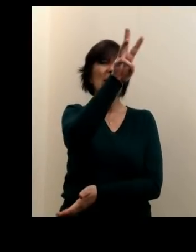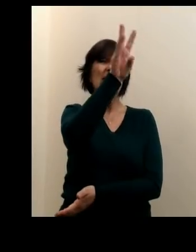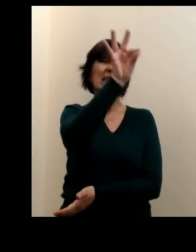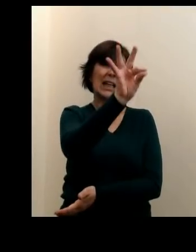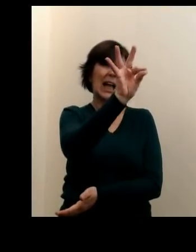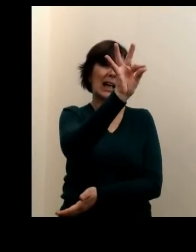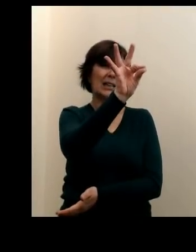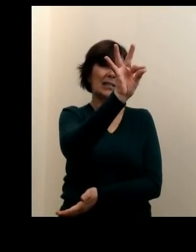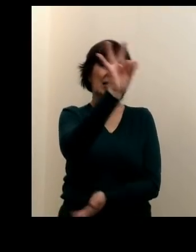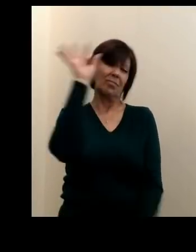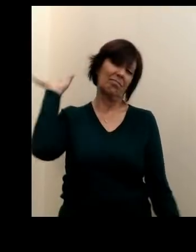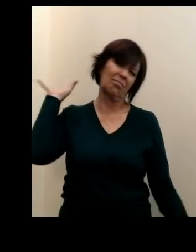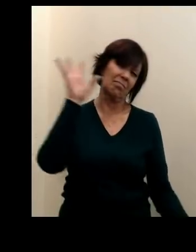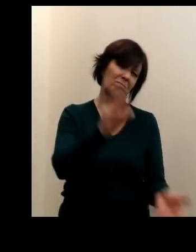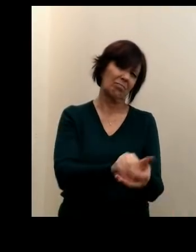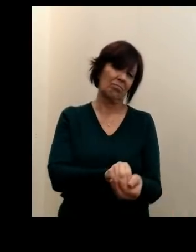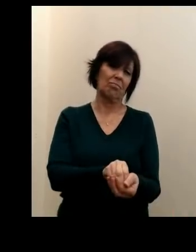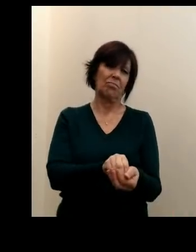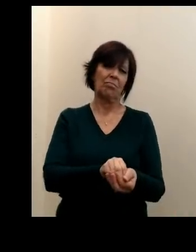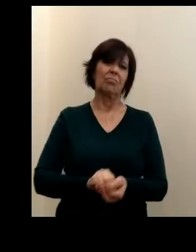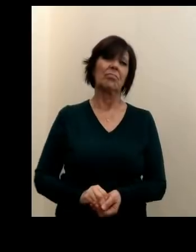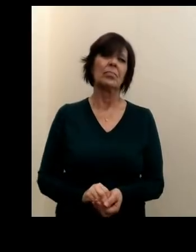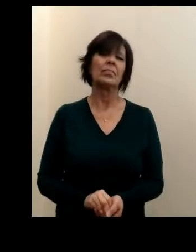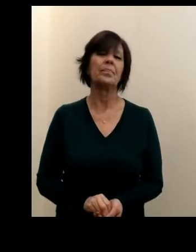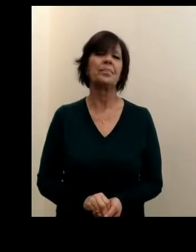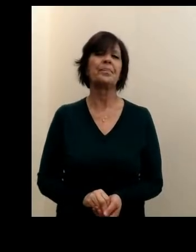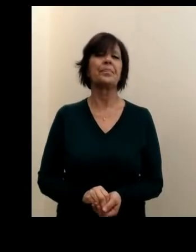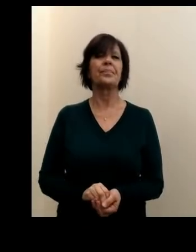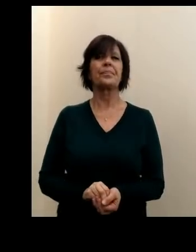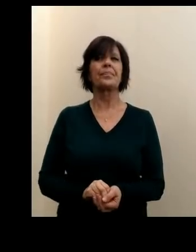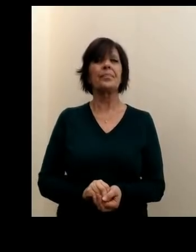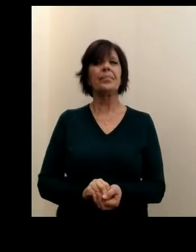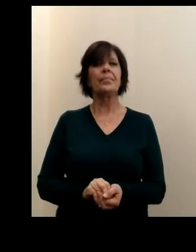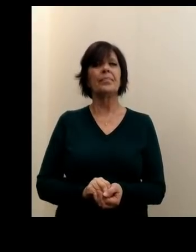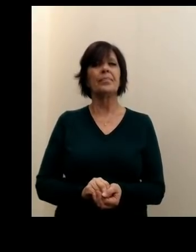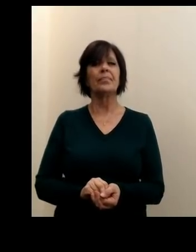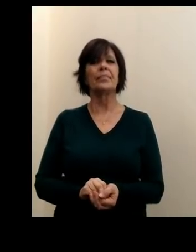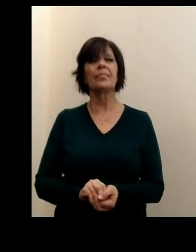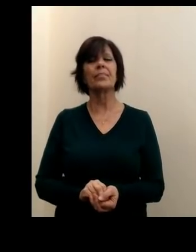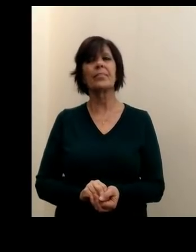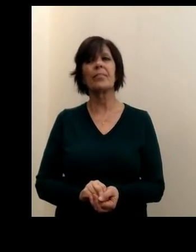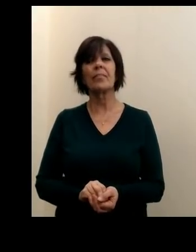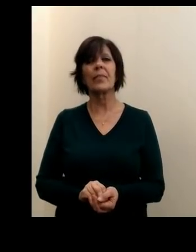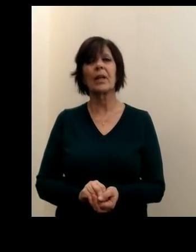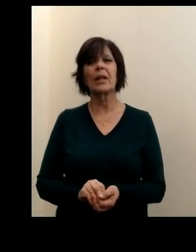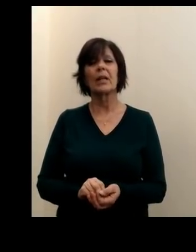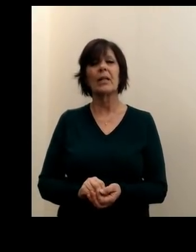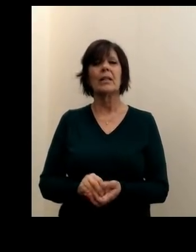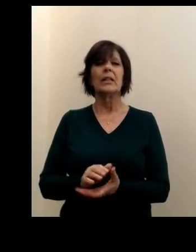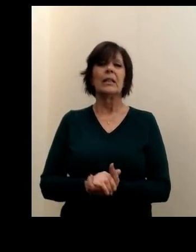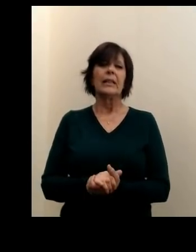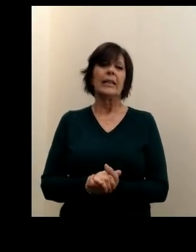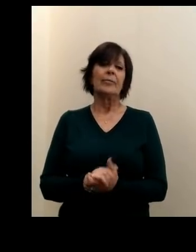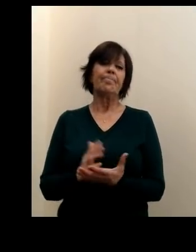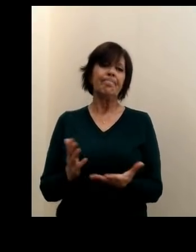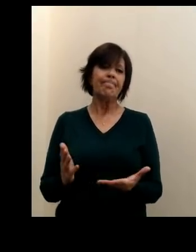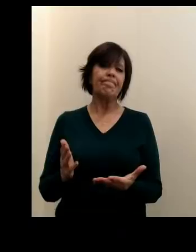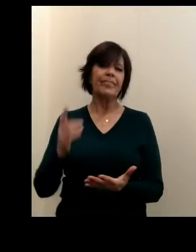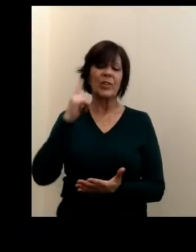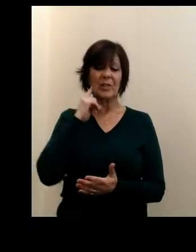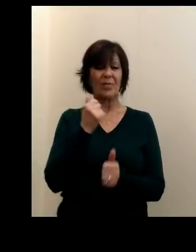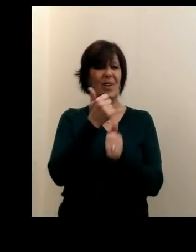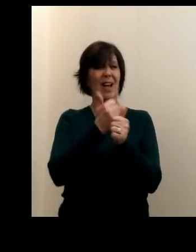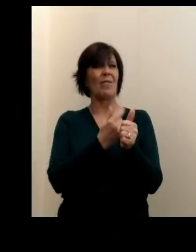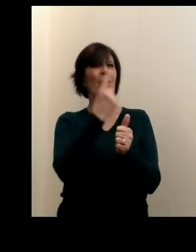1,269 reported deaths in Erie County for COVID-19 in 2020. So for every